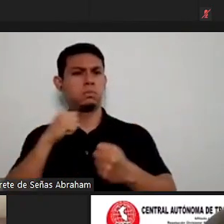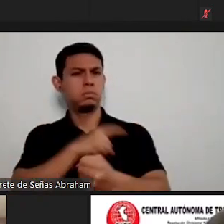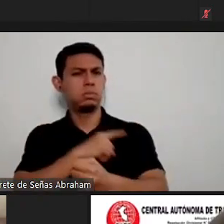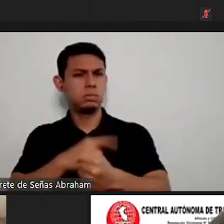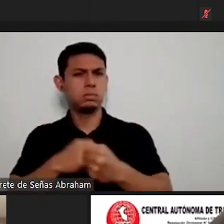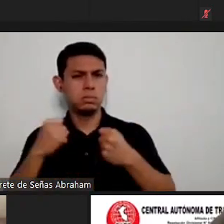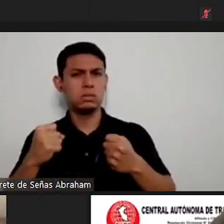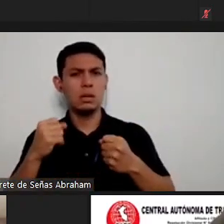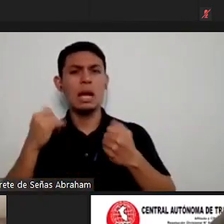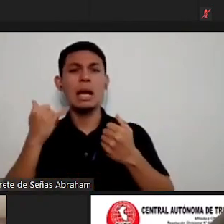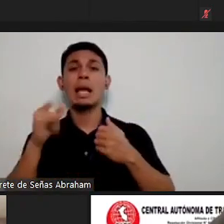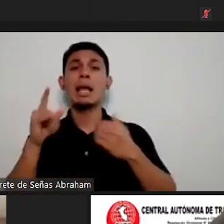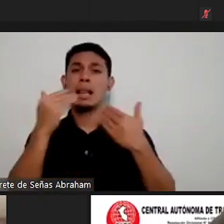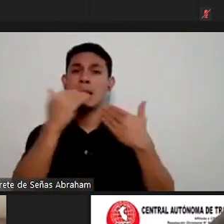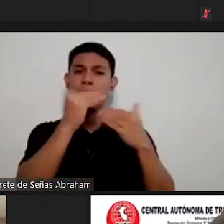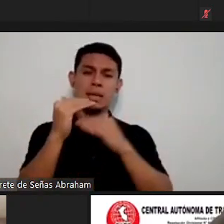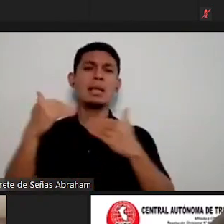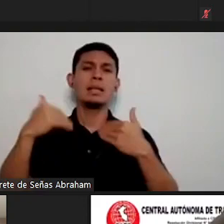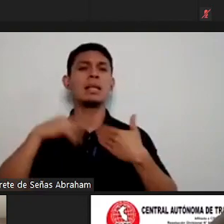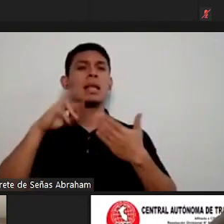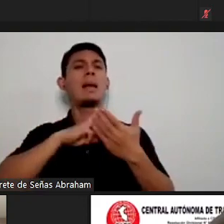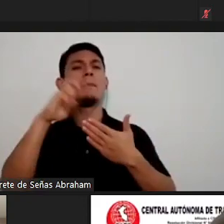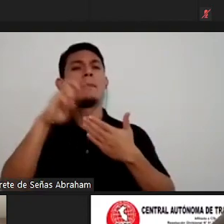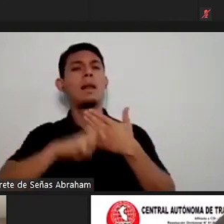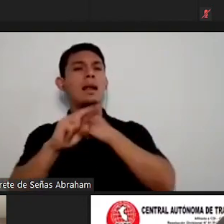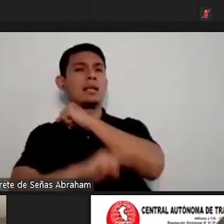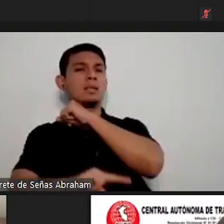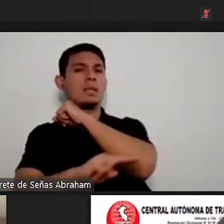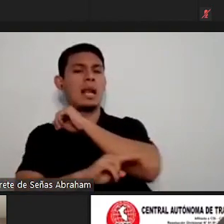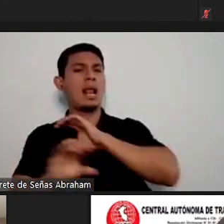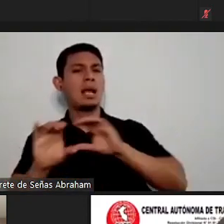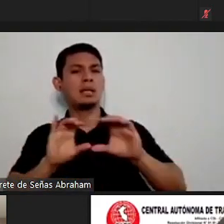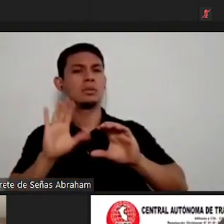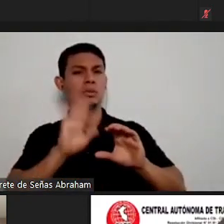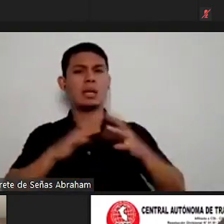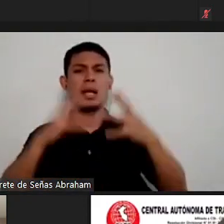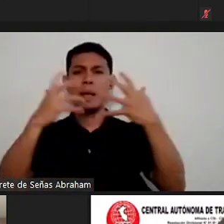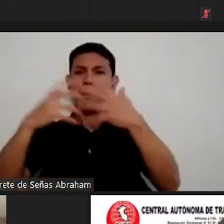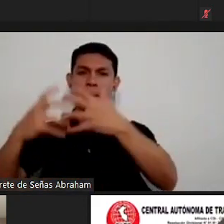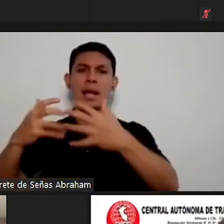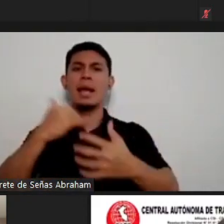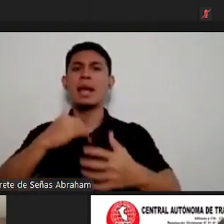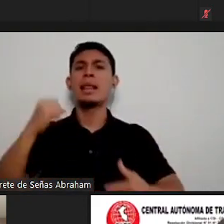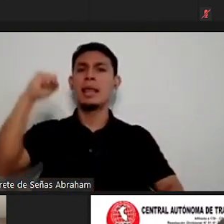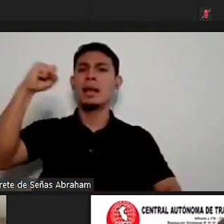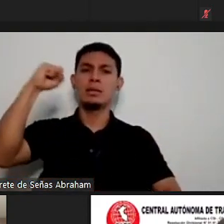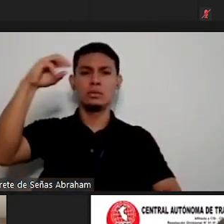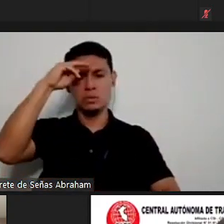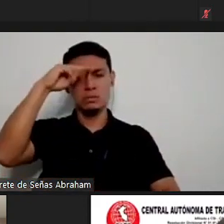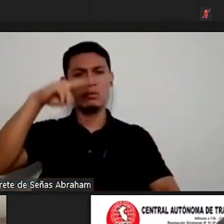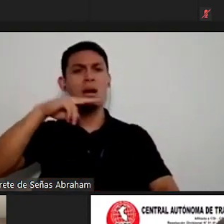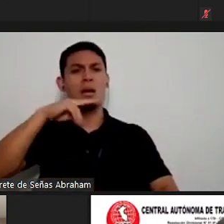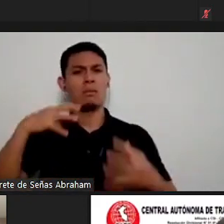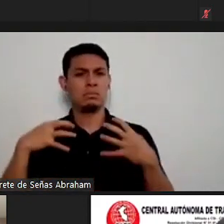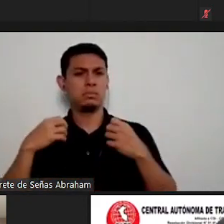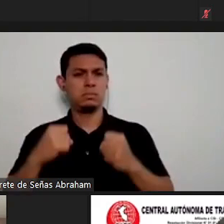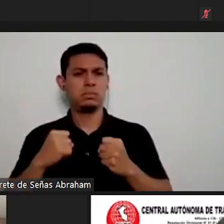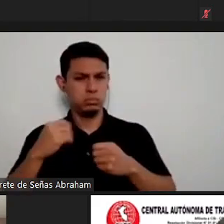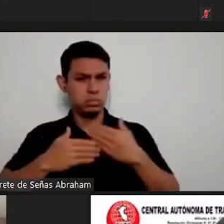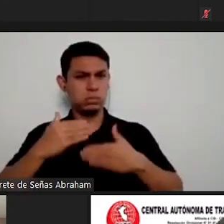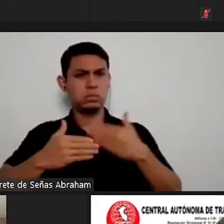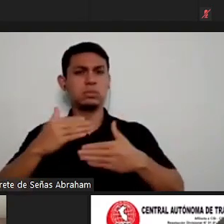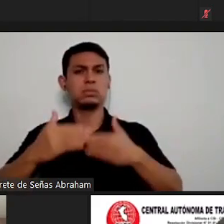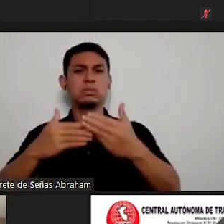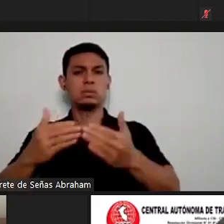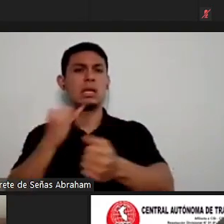potential and the limits that the national plan of actions of business and the human rights has to